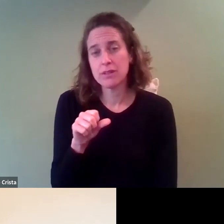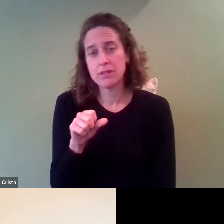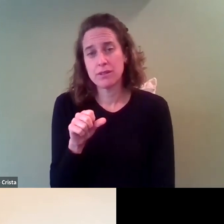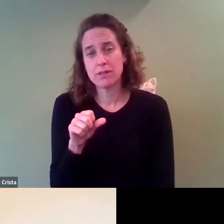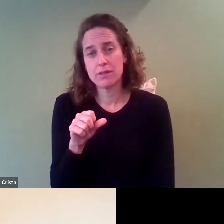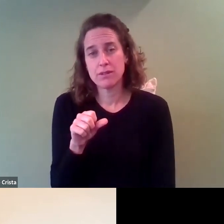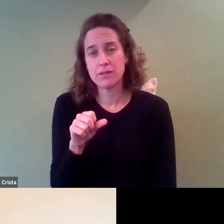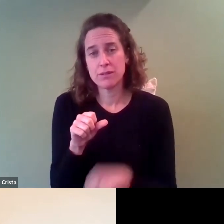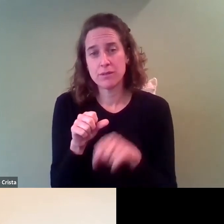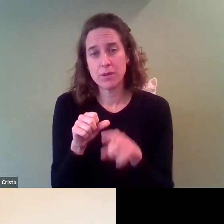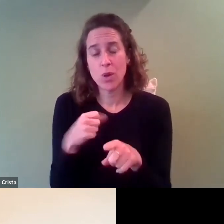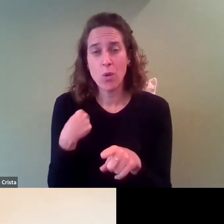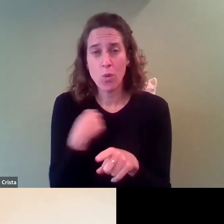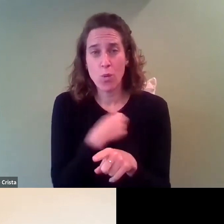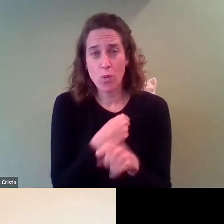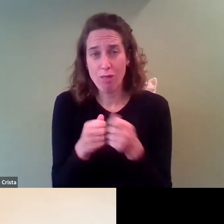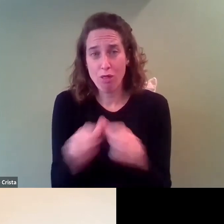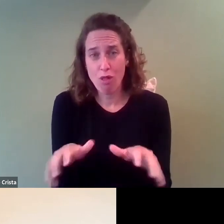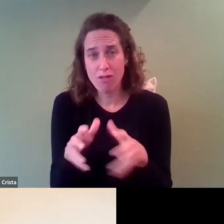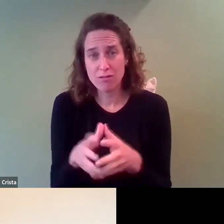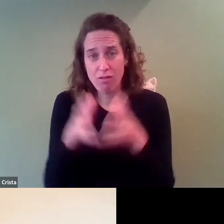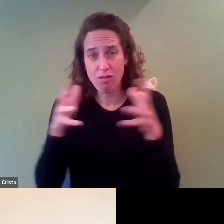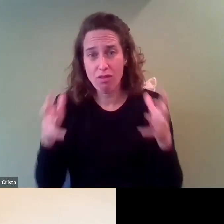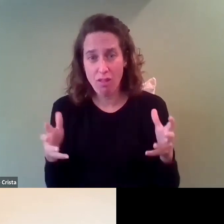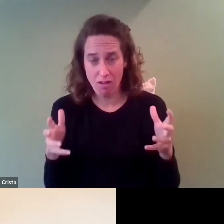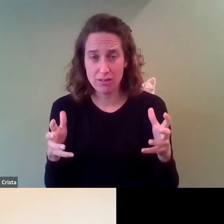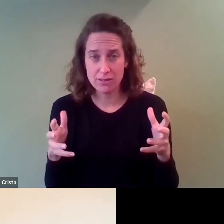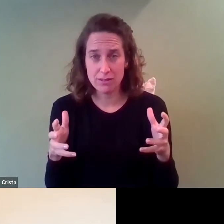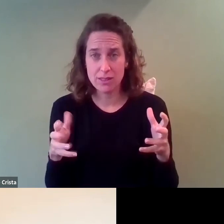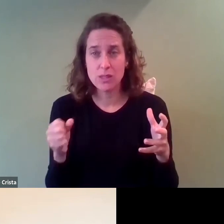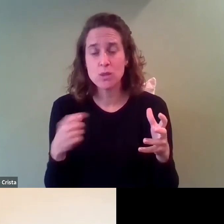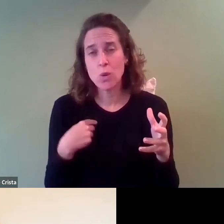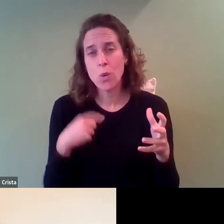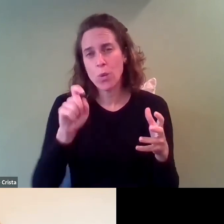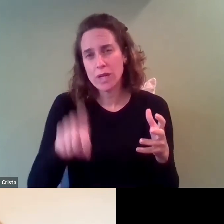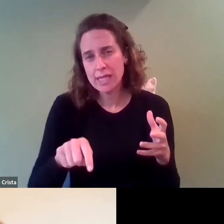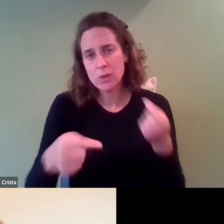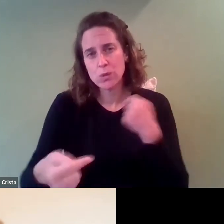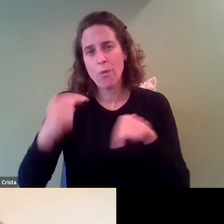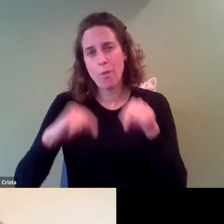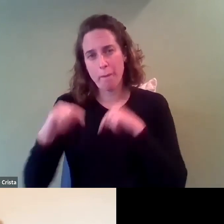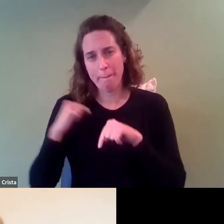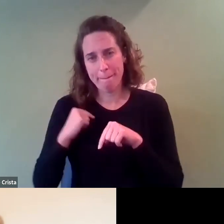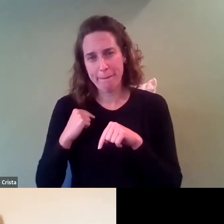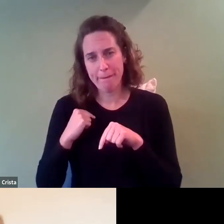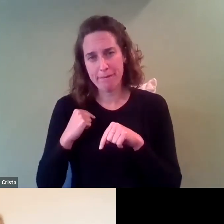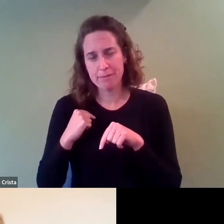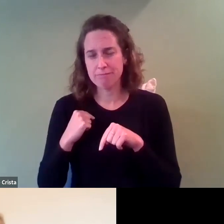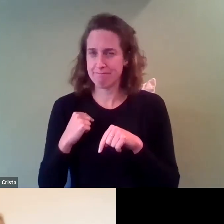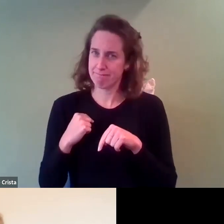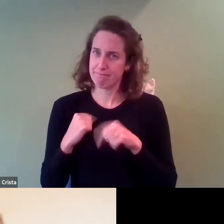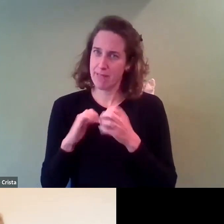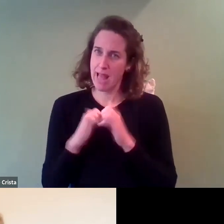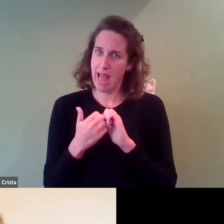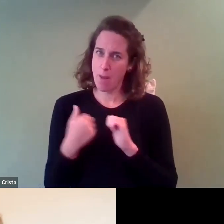became a verb. And we really need to take a step back and say, how can I be true